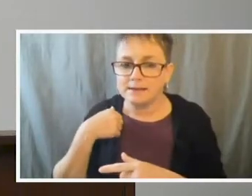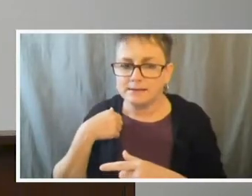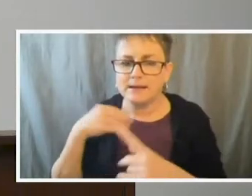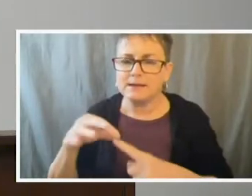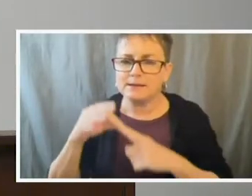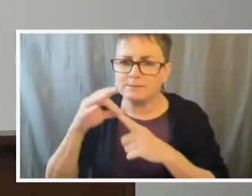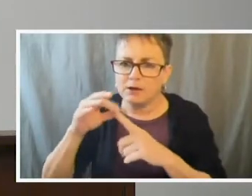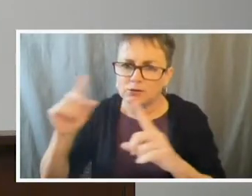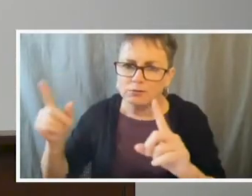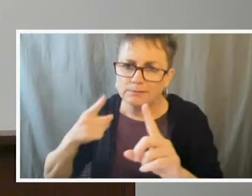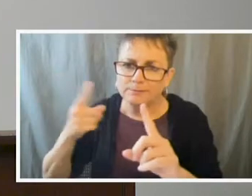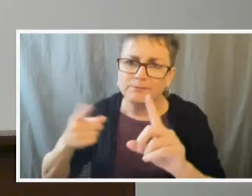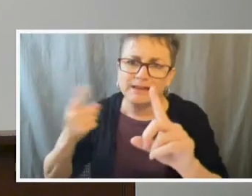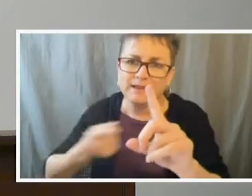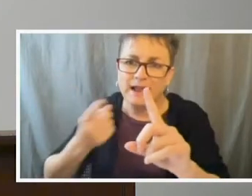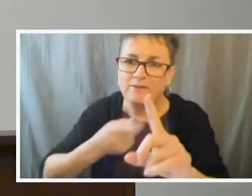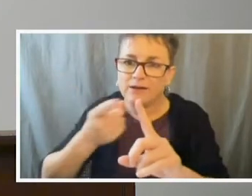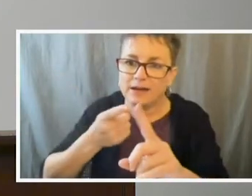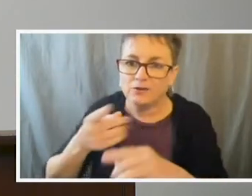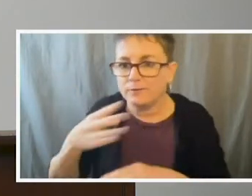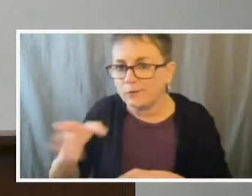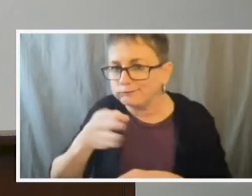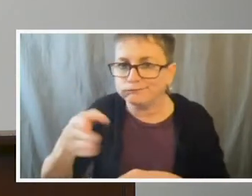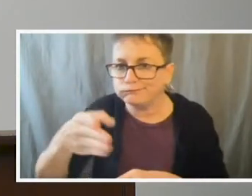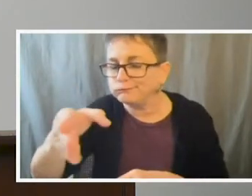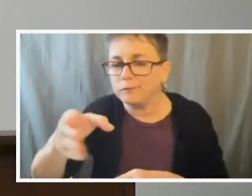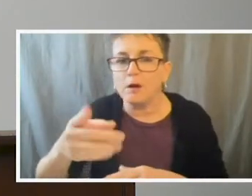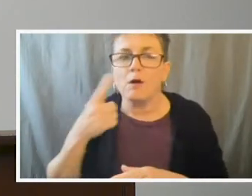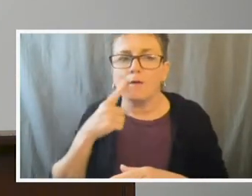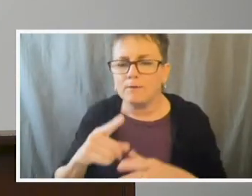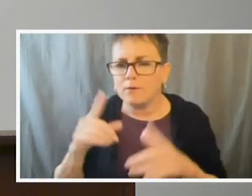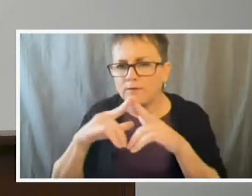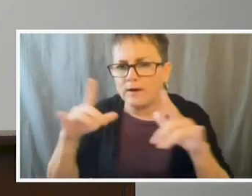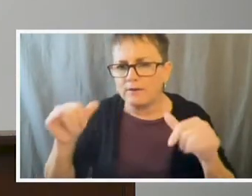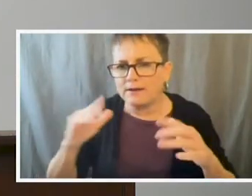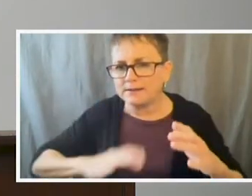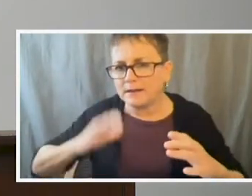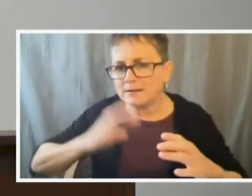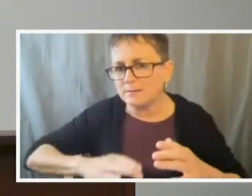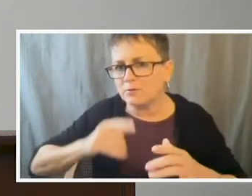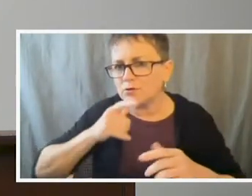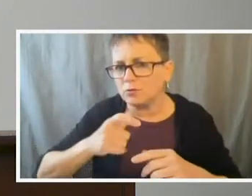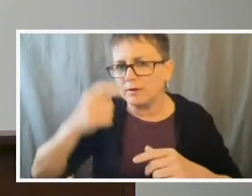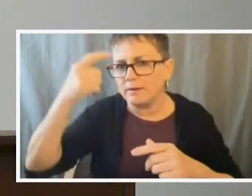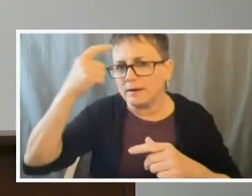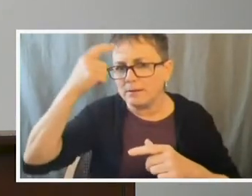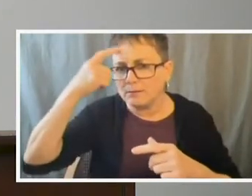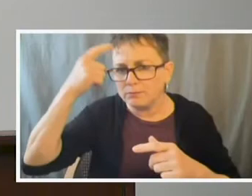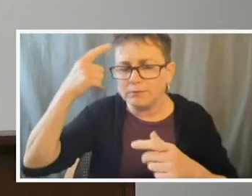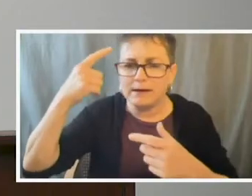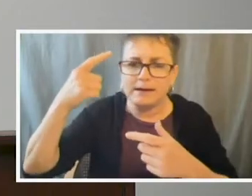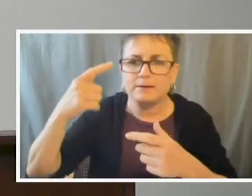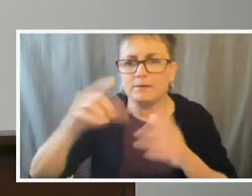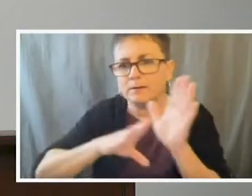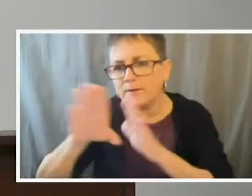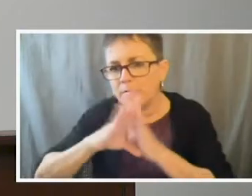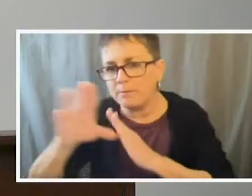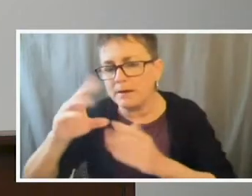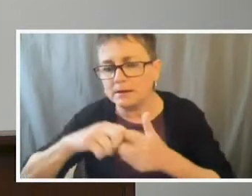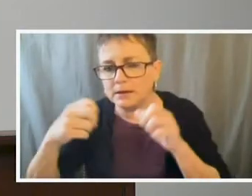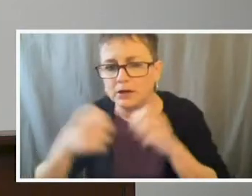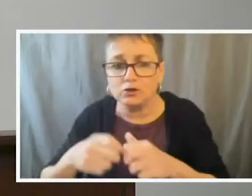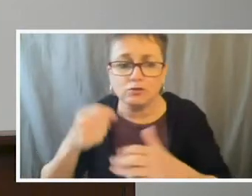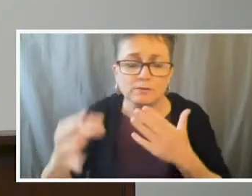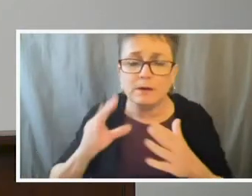with real-world images to aid neurodiverse customers, such as those who are autistic, who could use extra guidance navigating everyday experience on